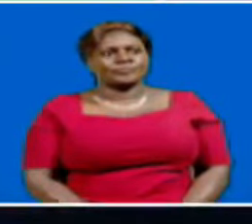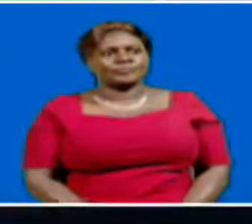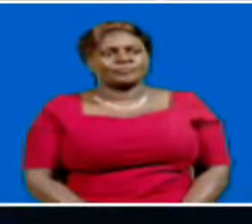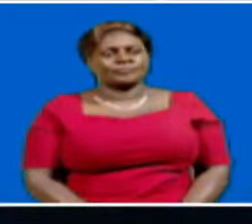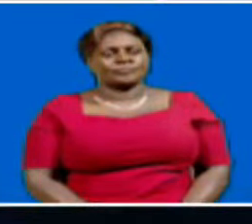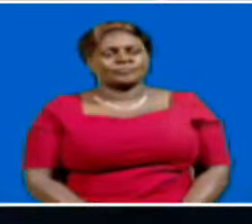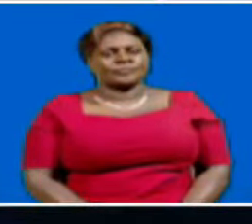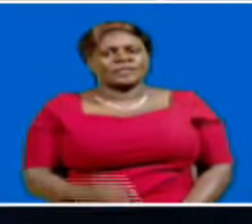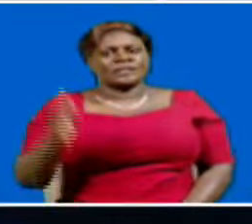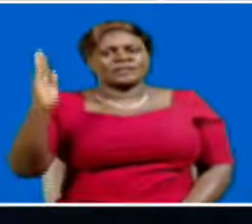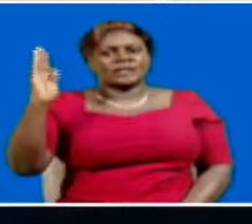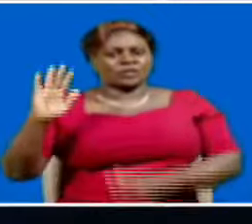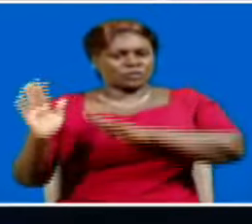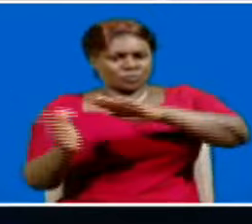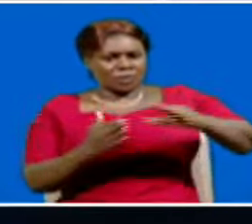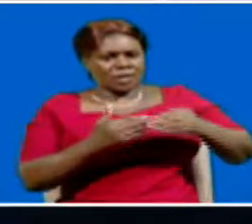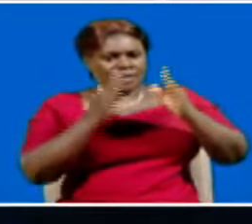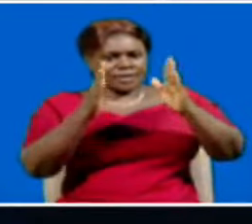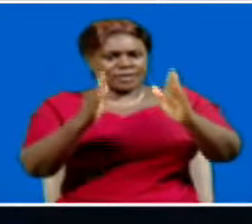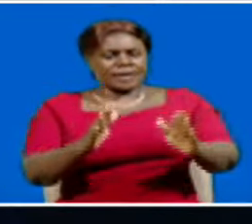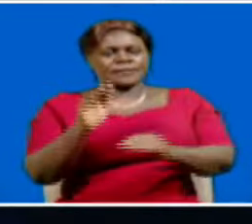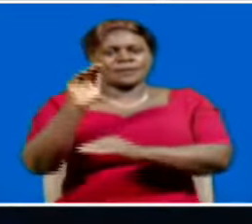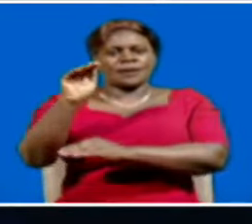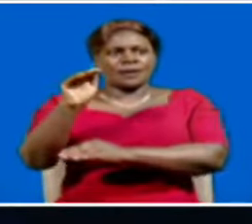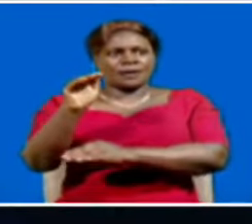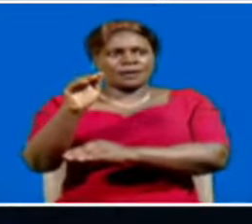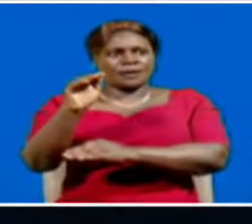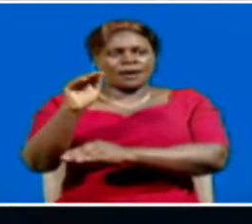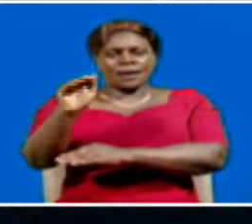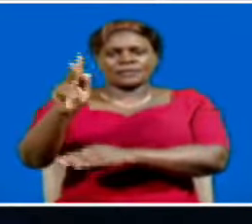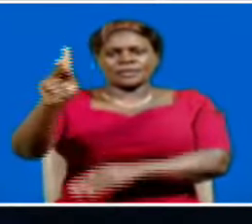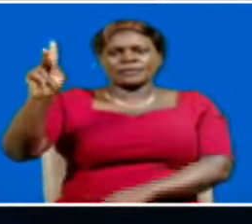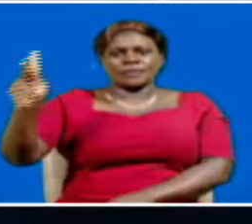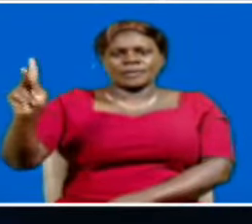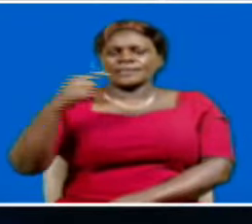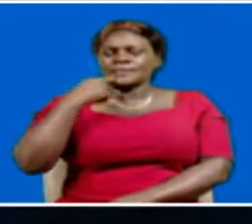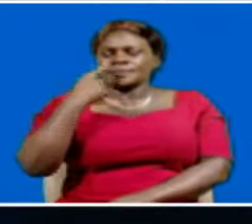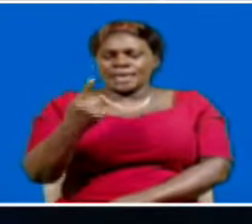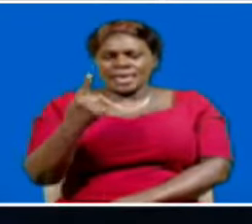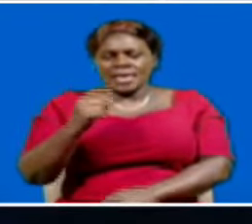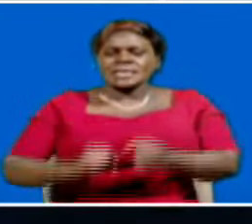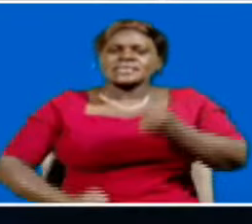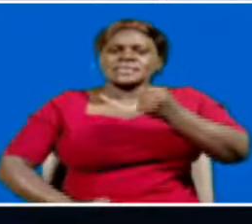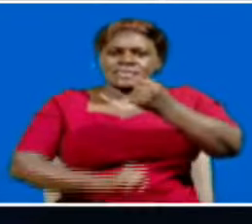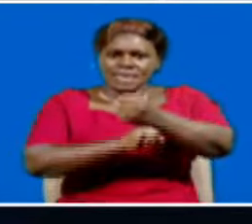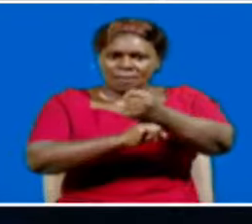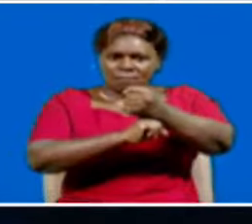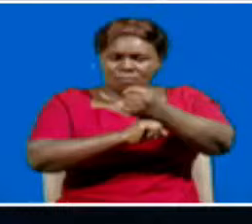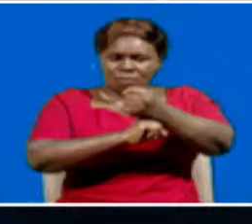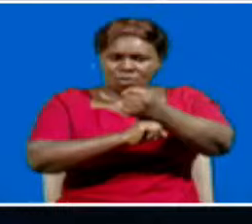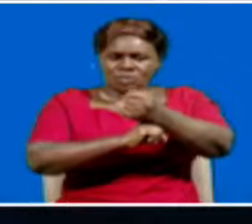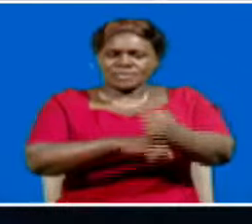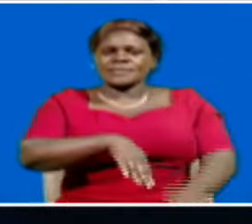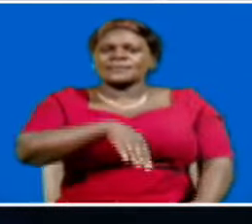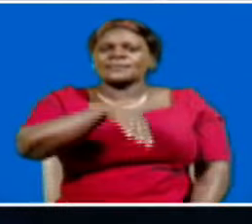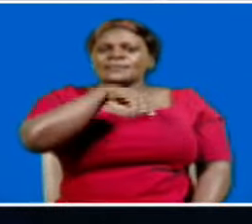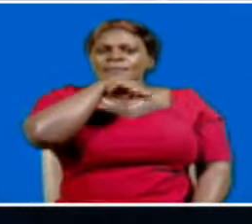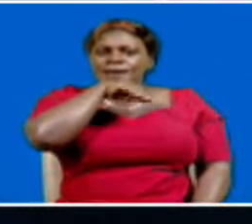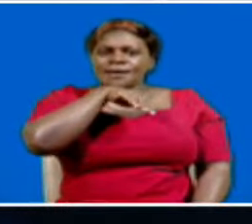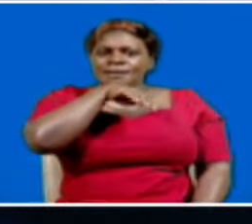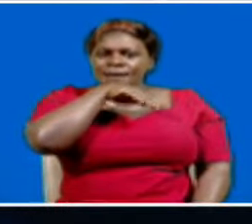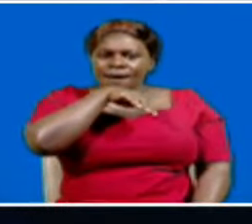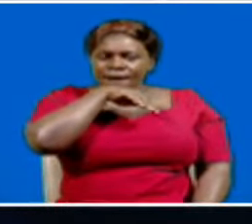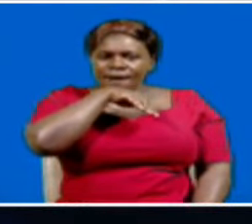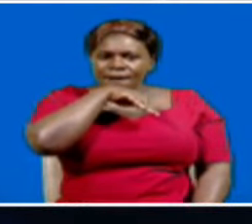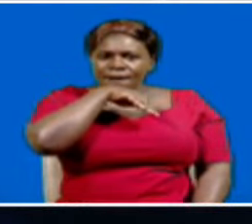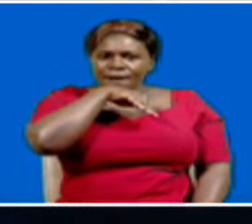away from security matters, leaders affiliated with Kenya Kwanza have said that they are backing Azimio la Umoja One Kenya Party leader